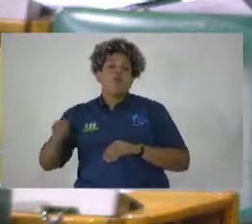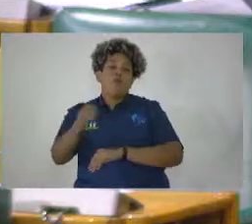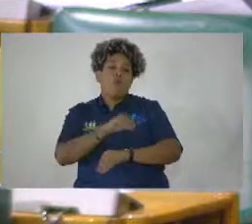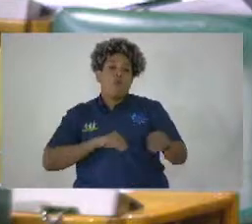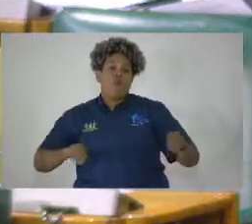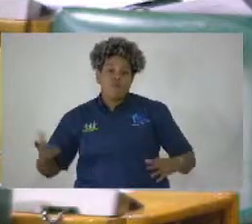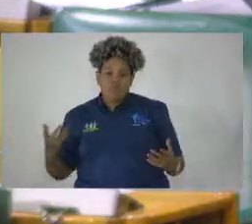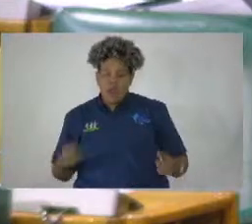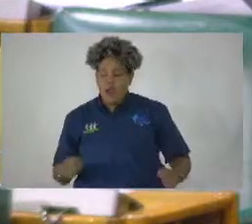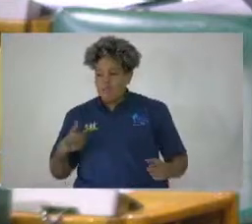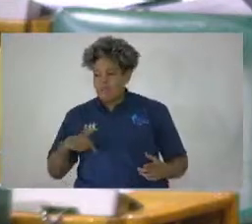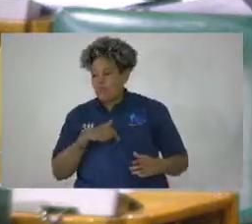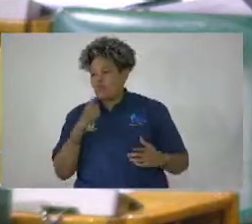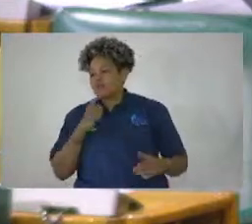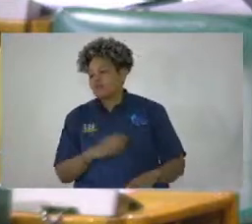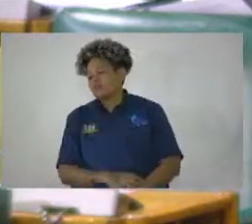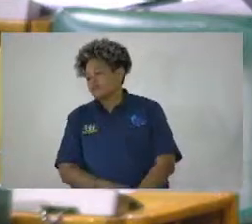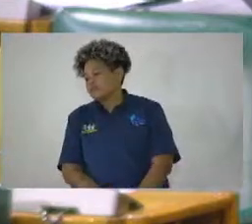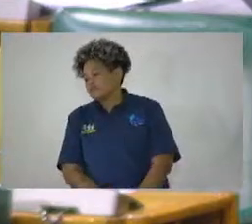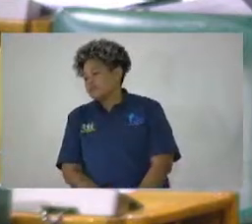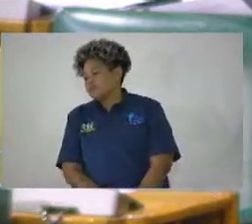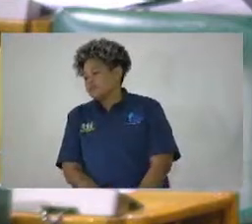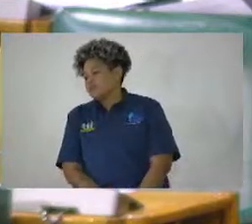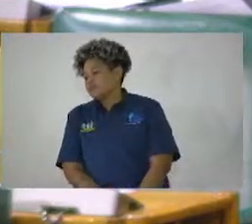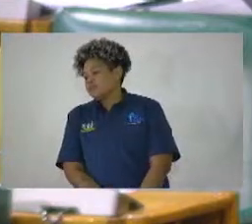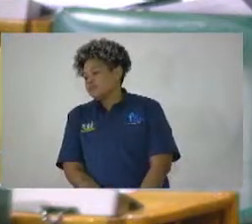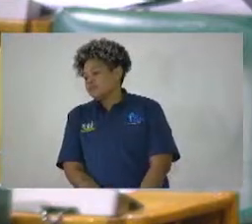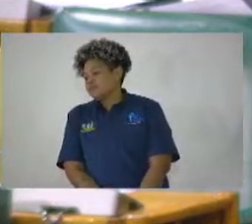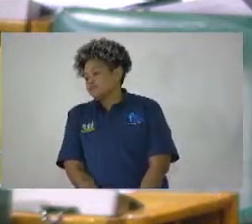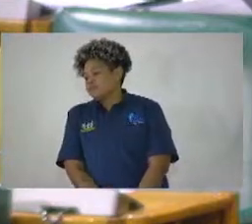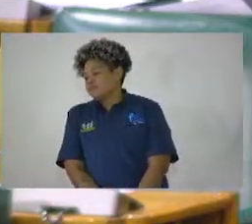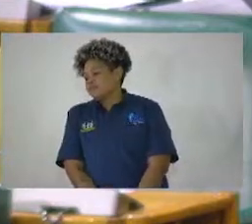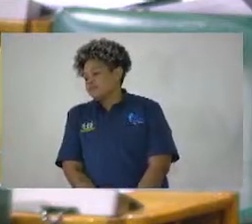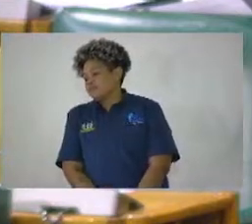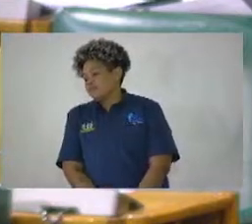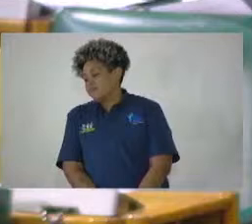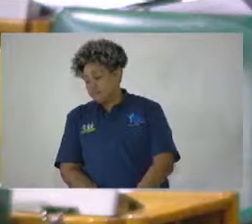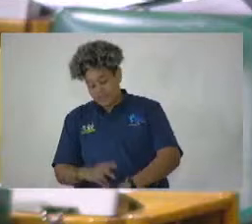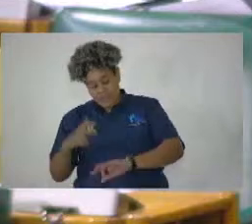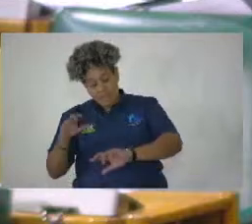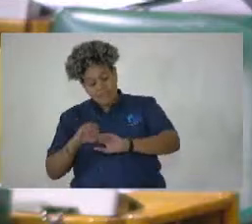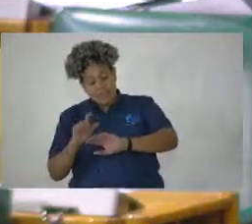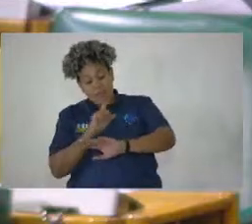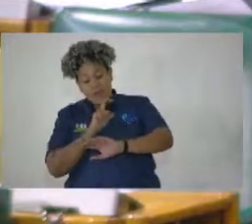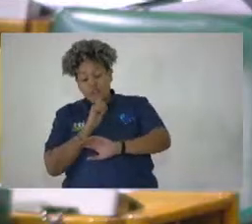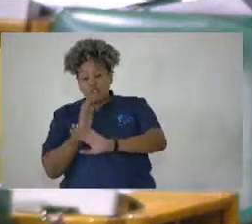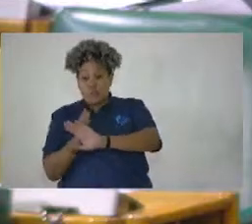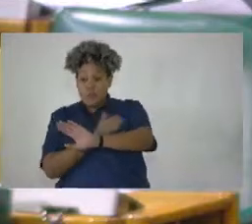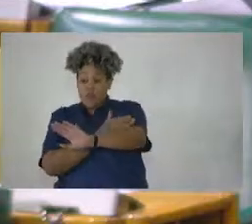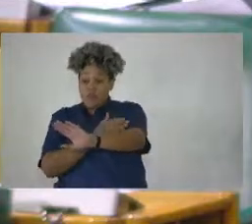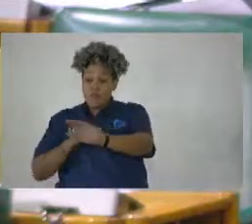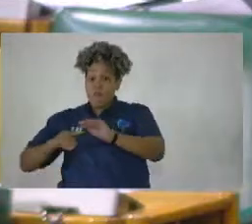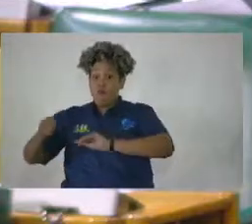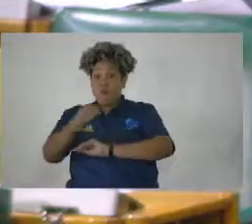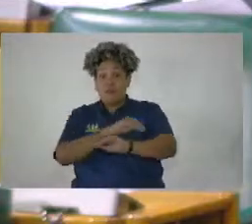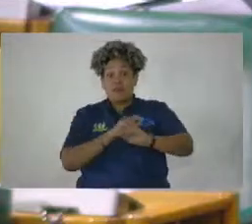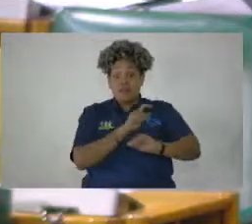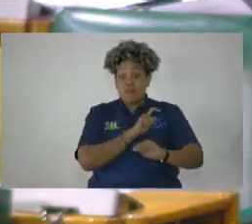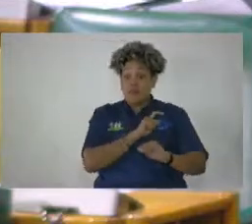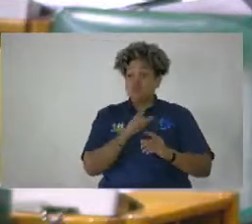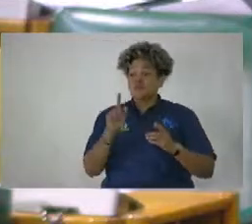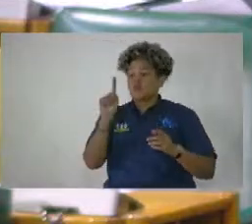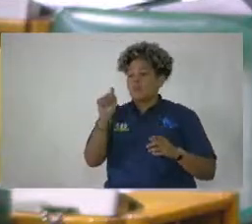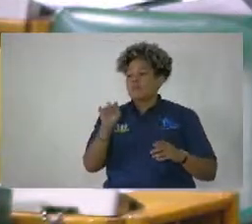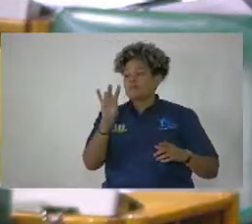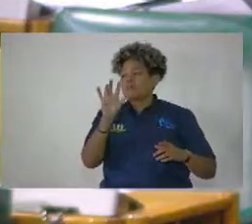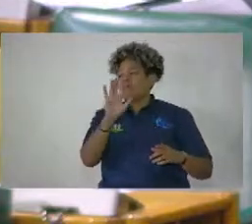And we are investing in the police to improve the mobility of the security forces with